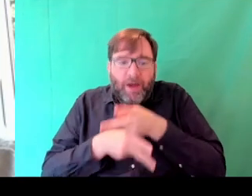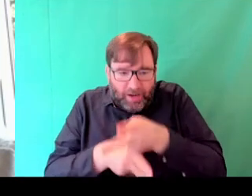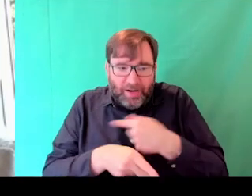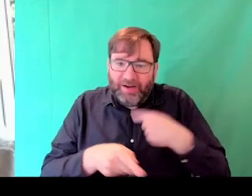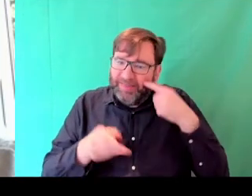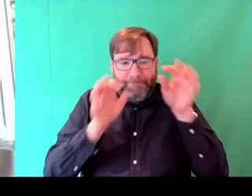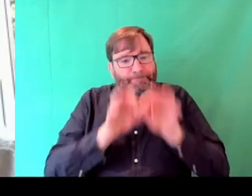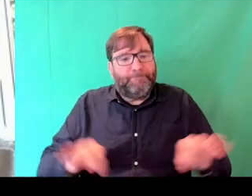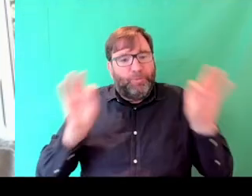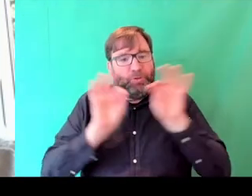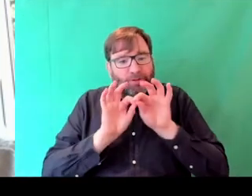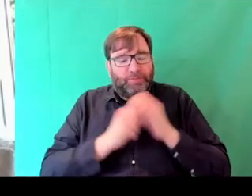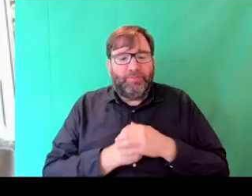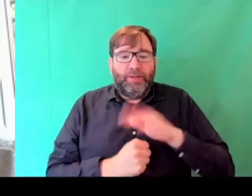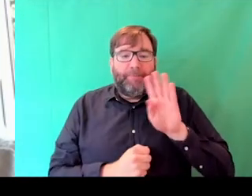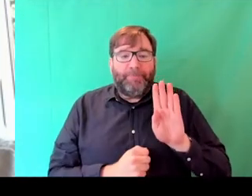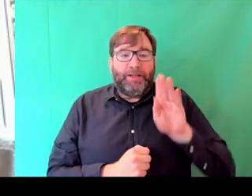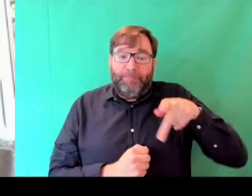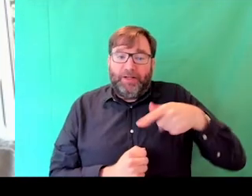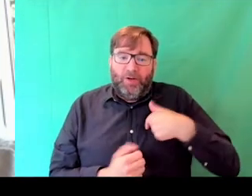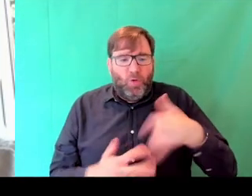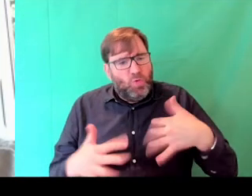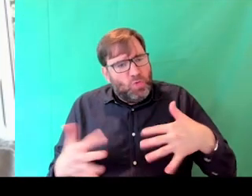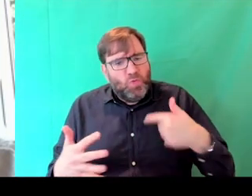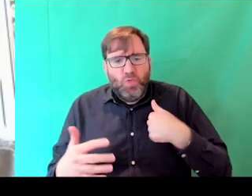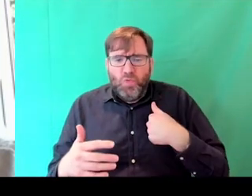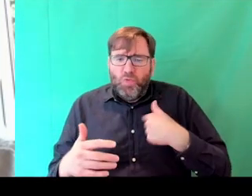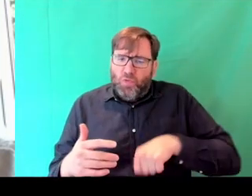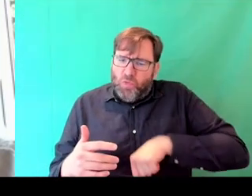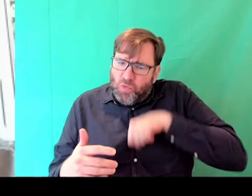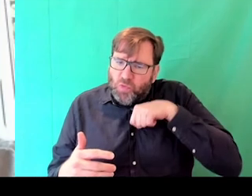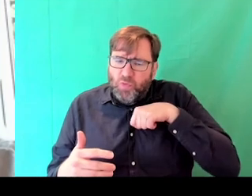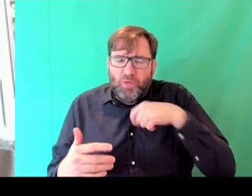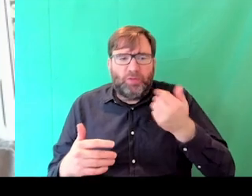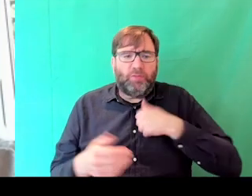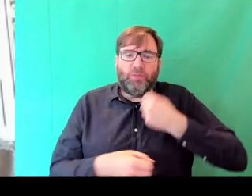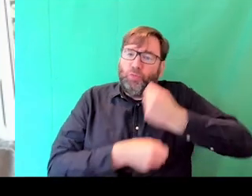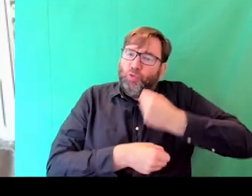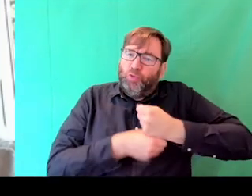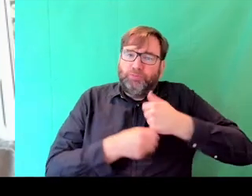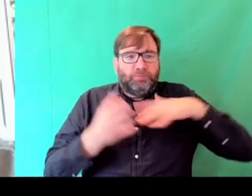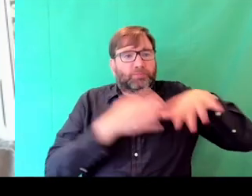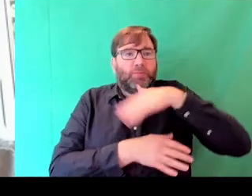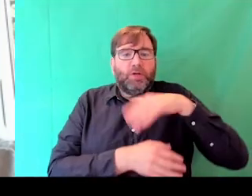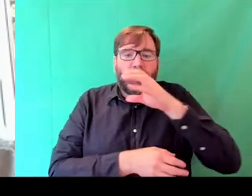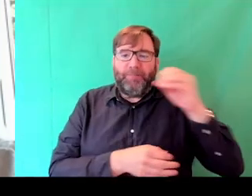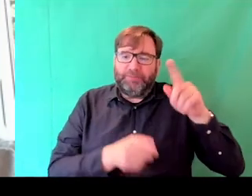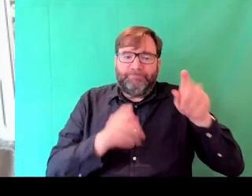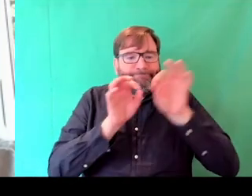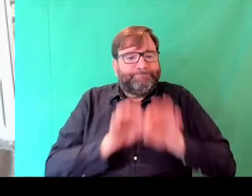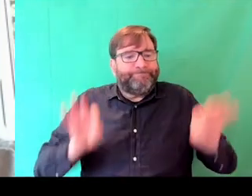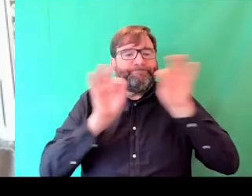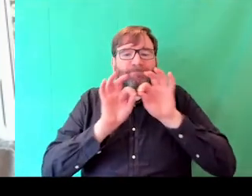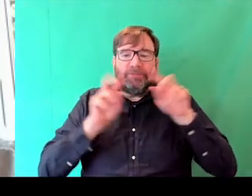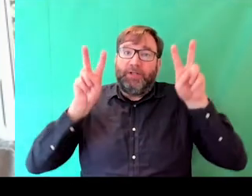taking care of each other and checking in on each other if you do have, you know, a mental health day or whatever that may be, or you need a break. And that balance of